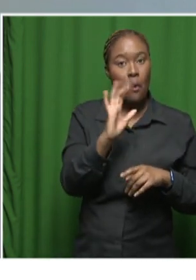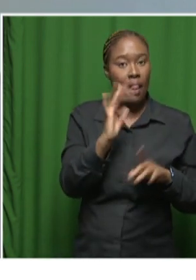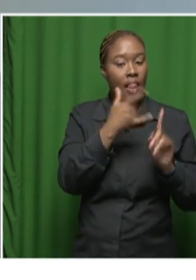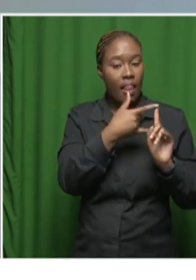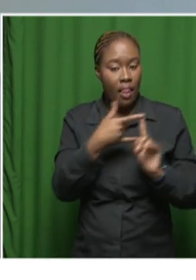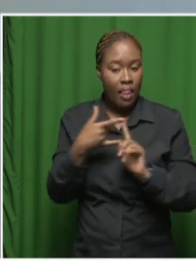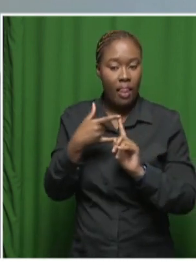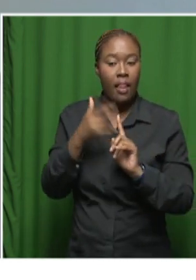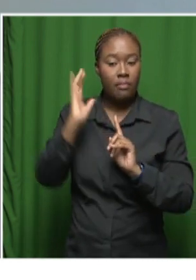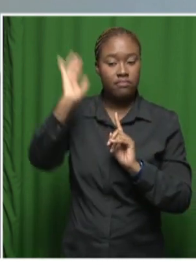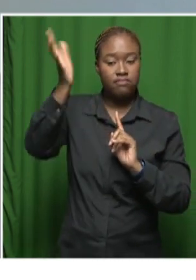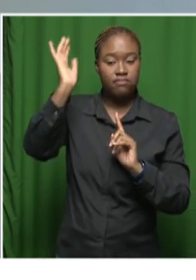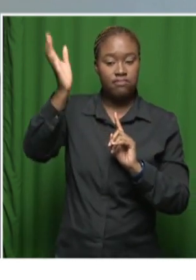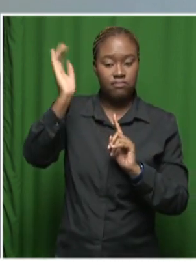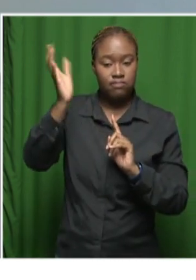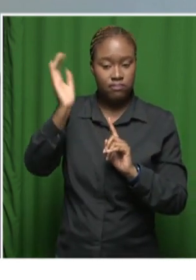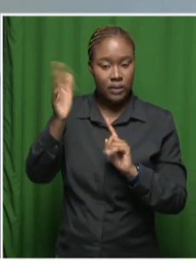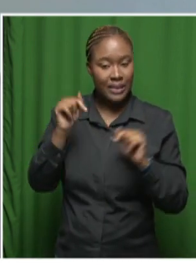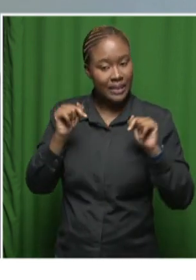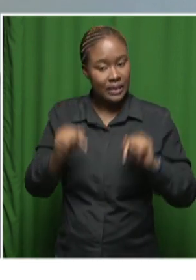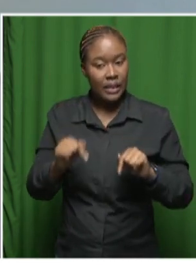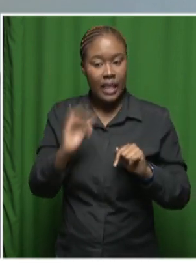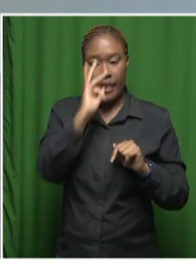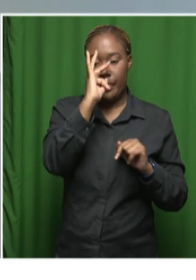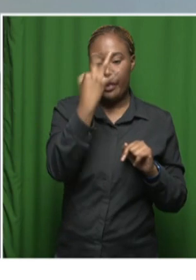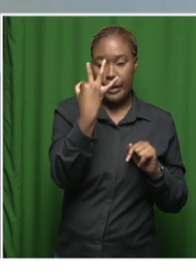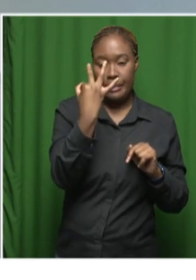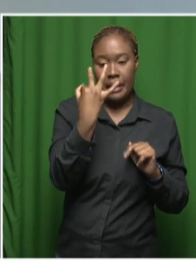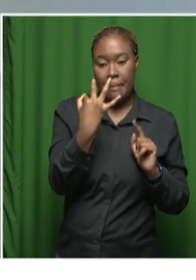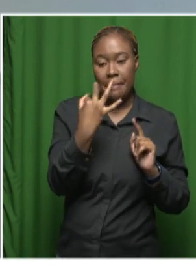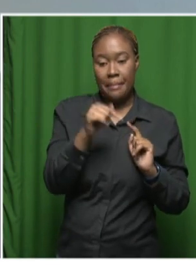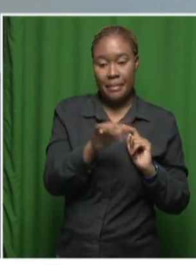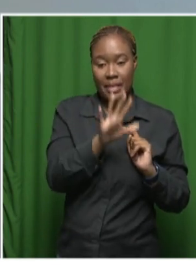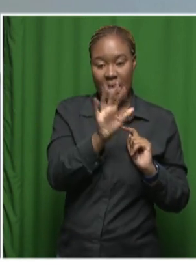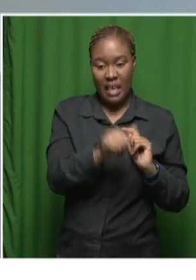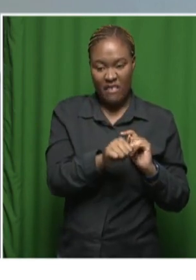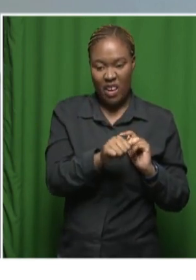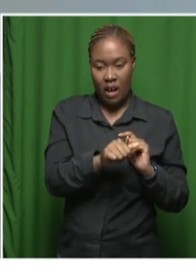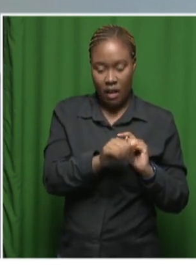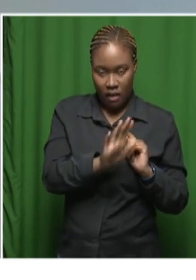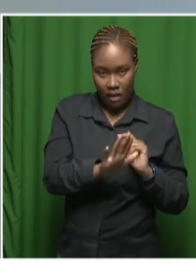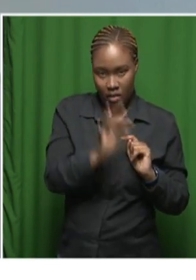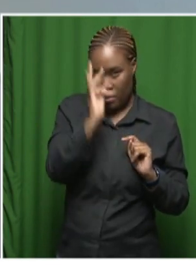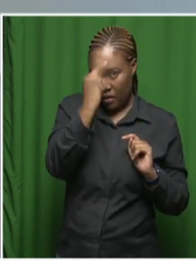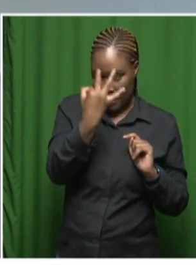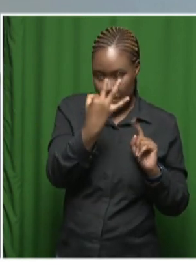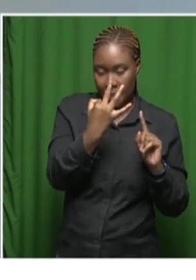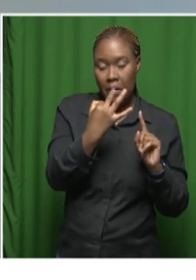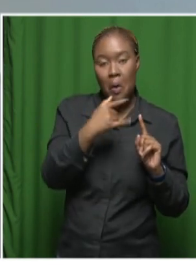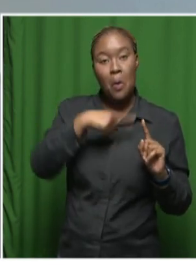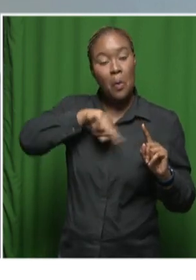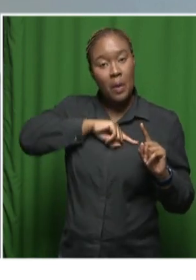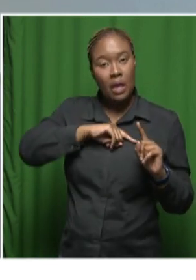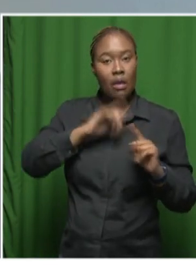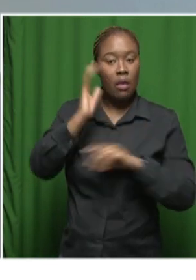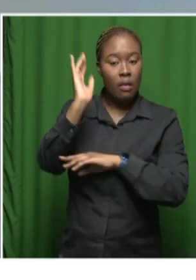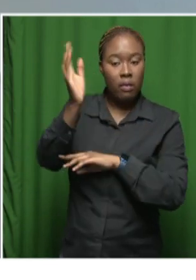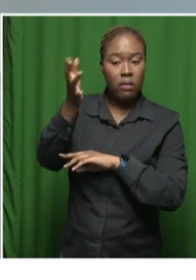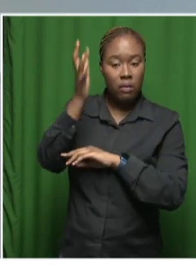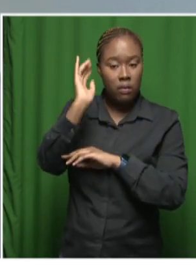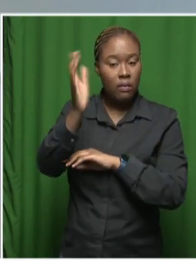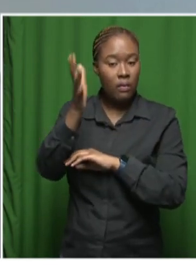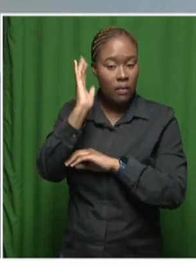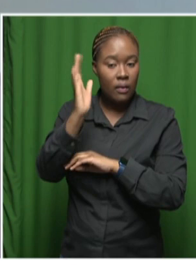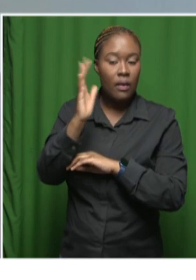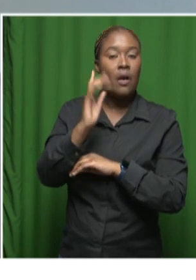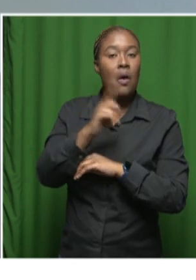p.m. South African time. And the reason why we're hosting that webinar is because we also want to highlight the need and the value